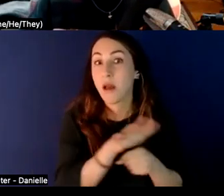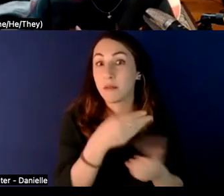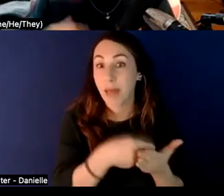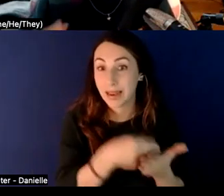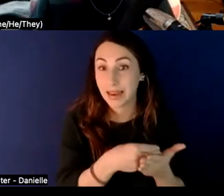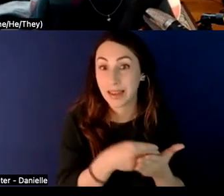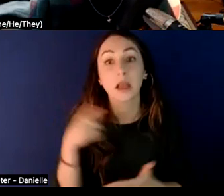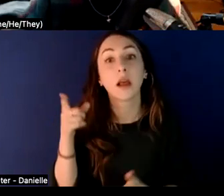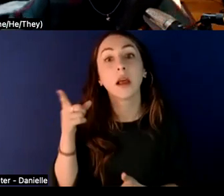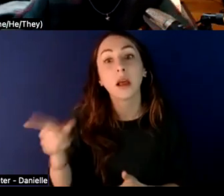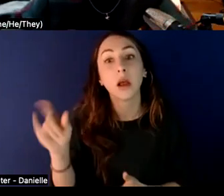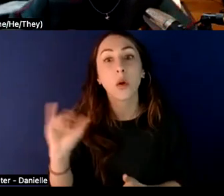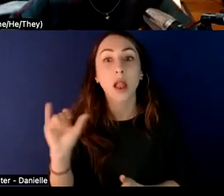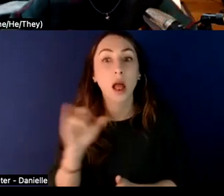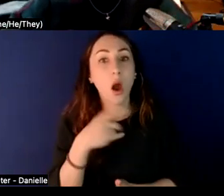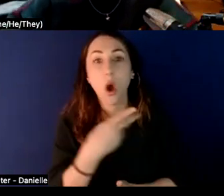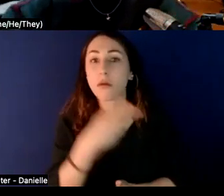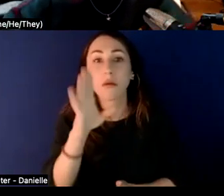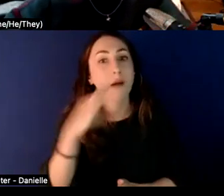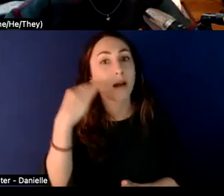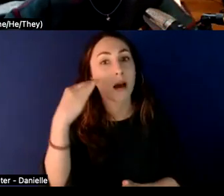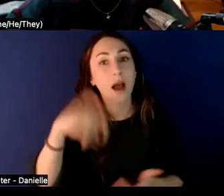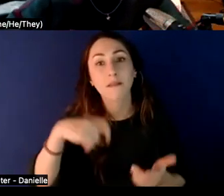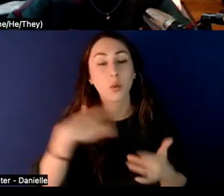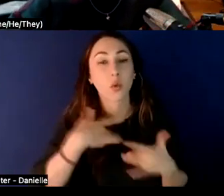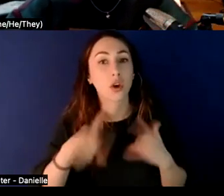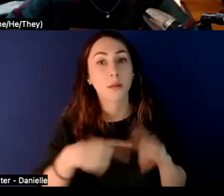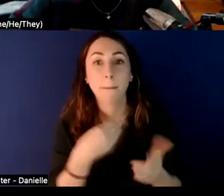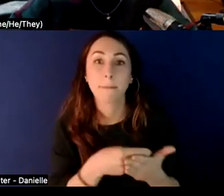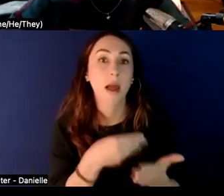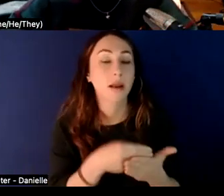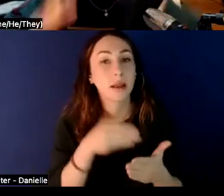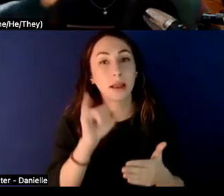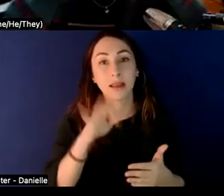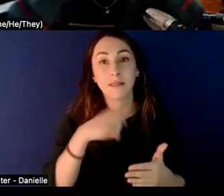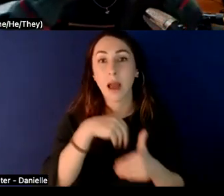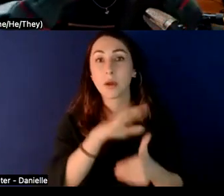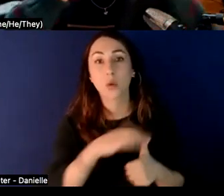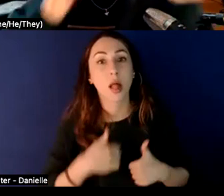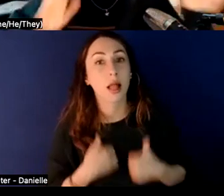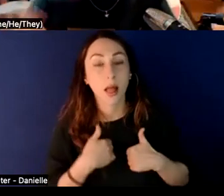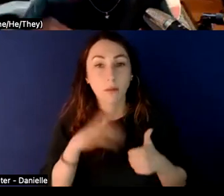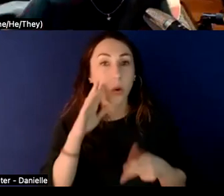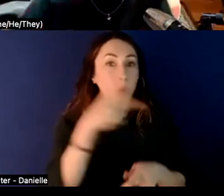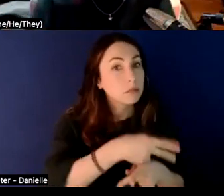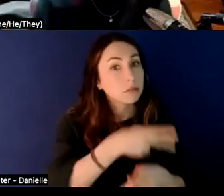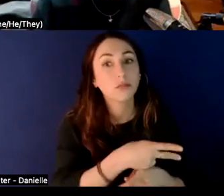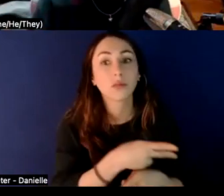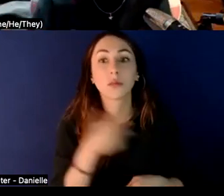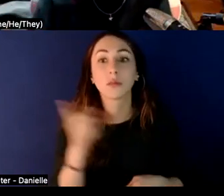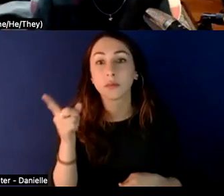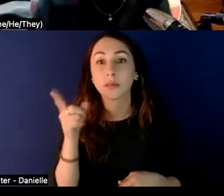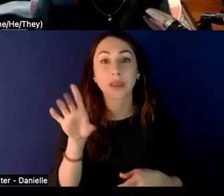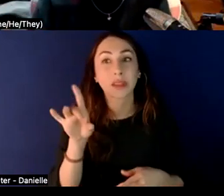was like, you both will never have to worry about money ever, so as long as I'm in your life. And they made so many efforts